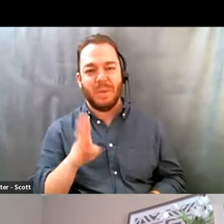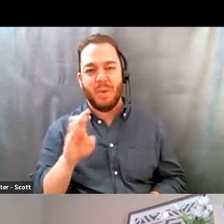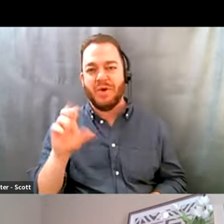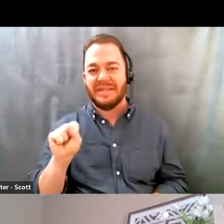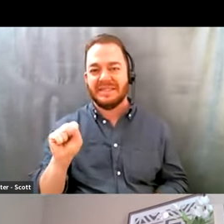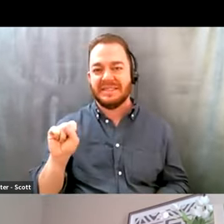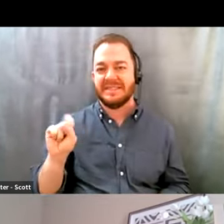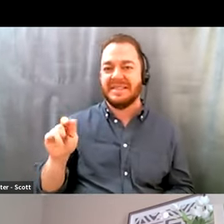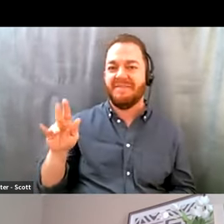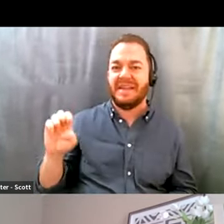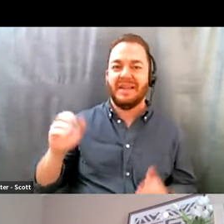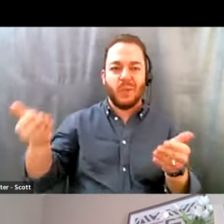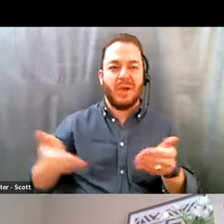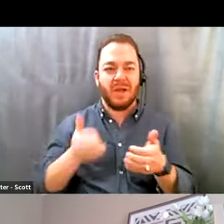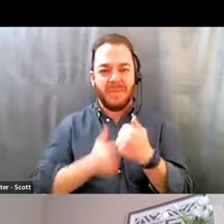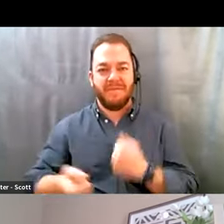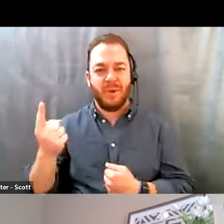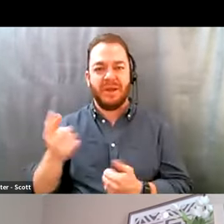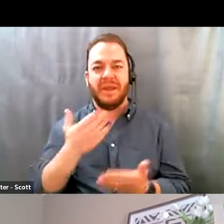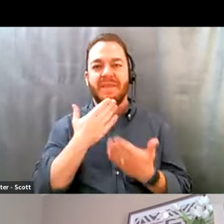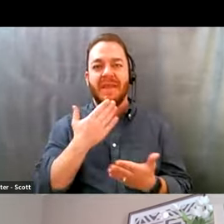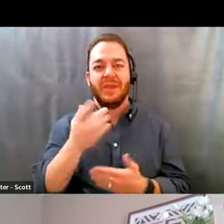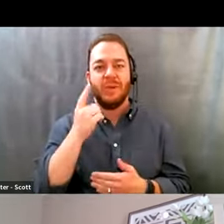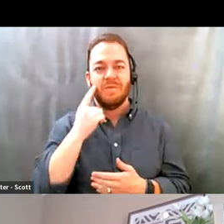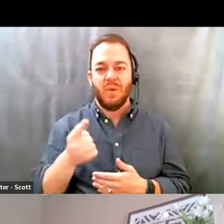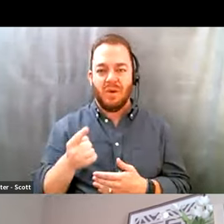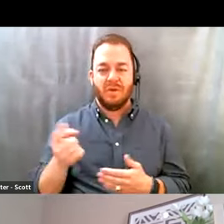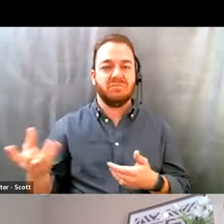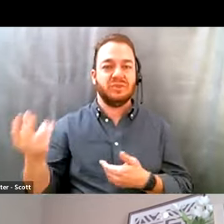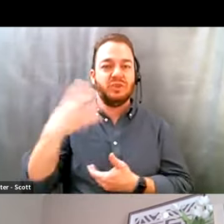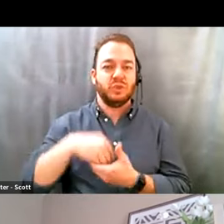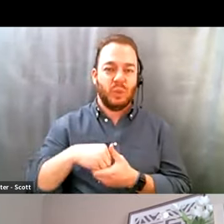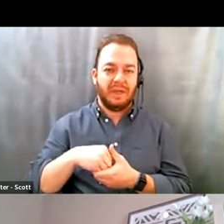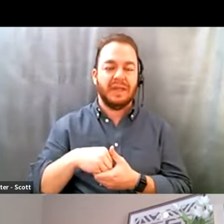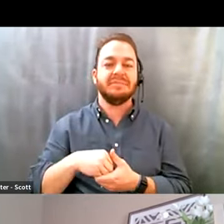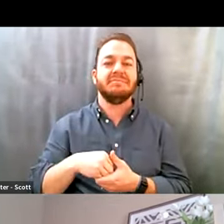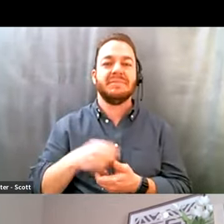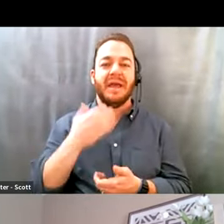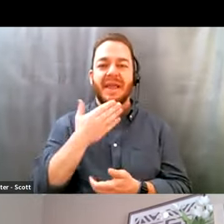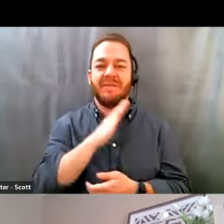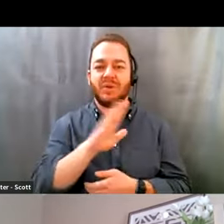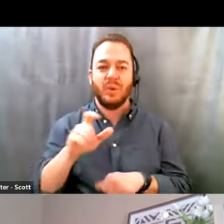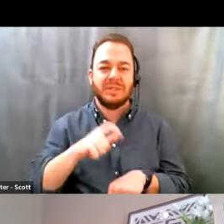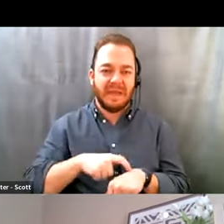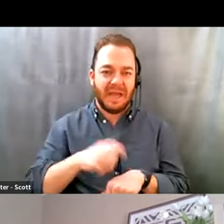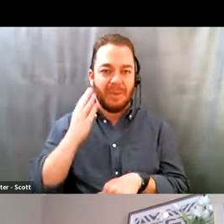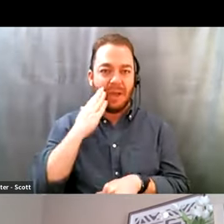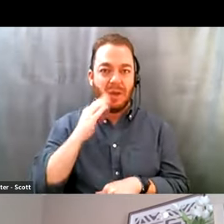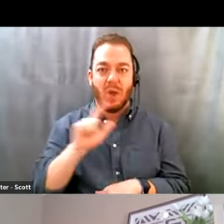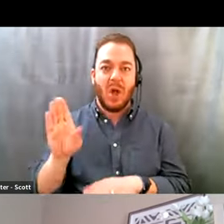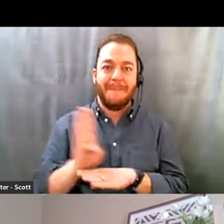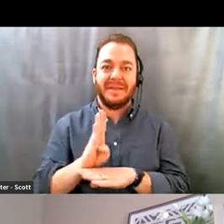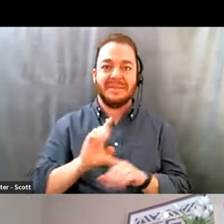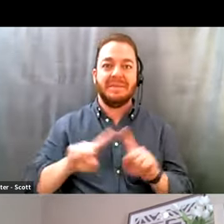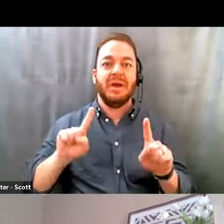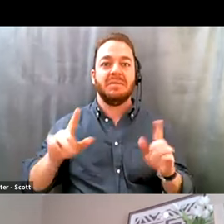Stephanie. Welcome, everybody. Thank you for getting on and committing your time, given everyone's busy schedules. We're super excited